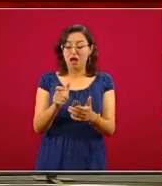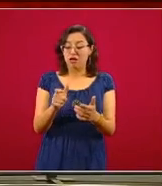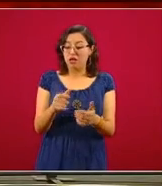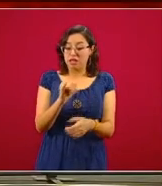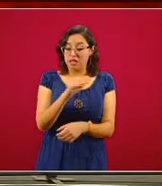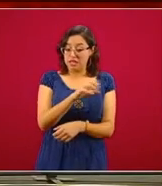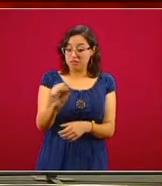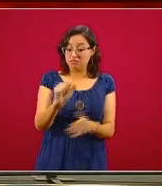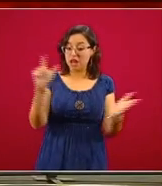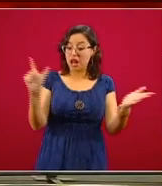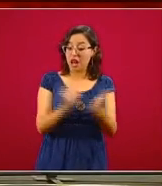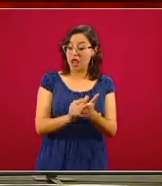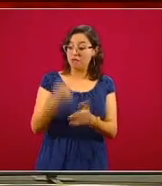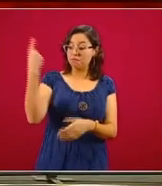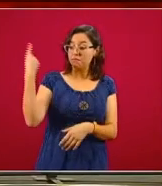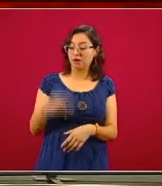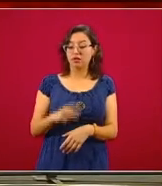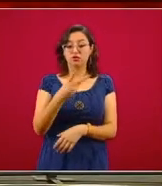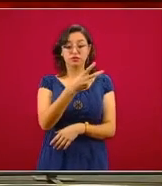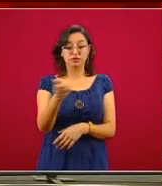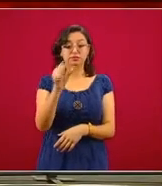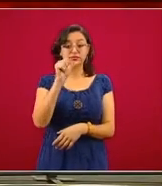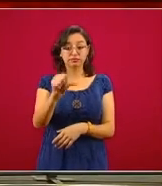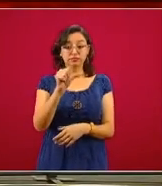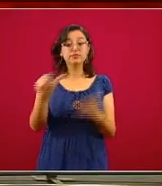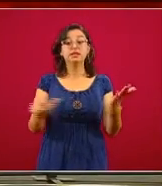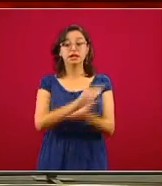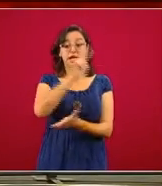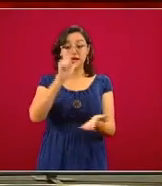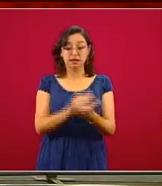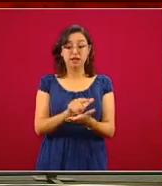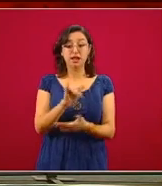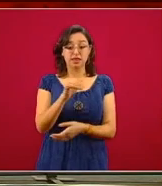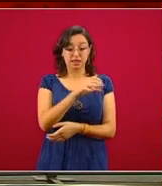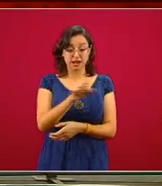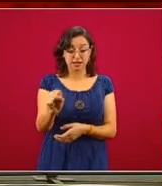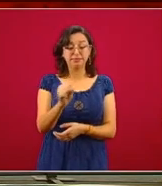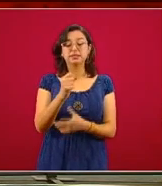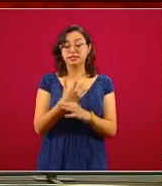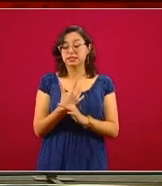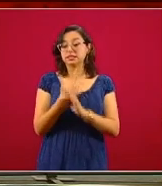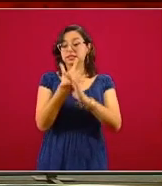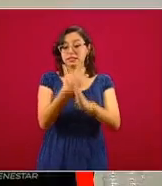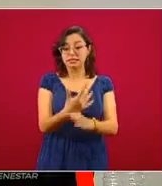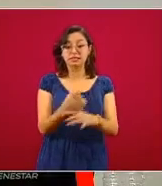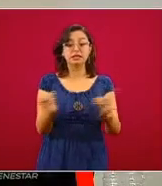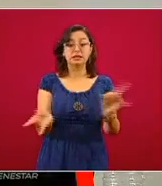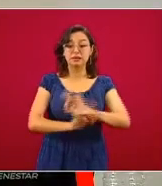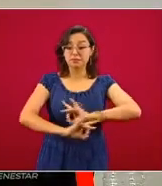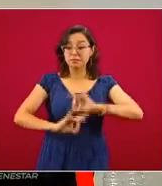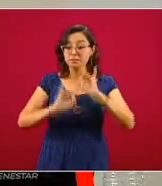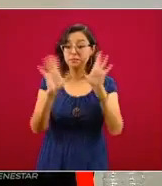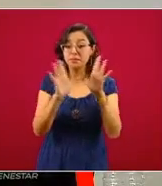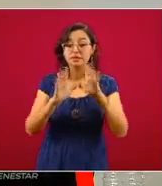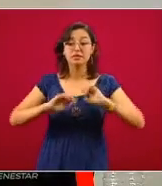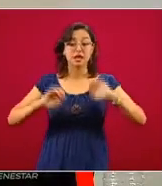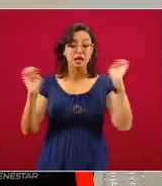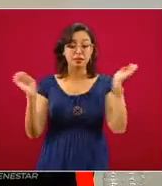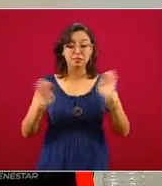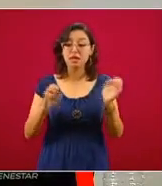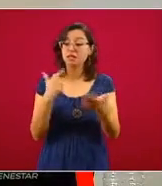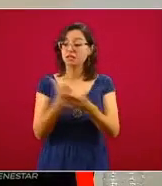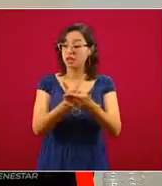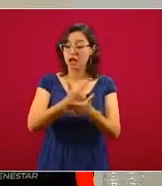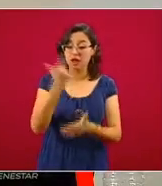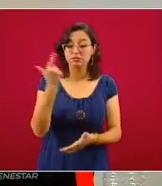legal, we have the legal obligation, we have a law. And when we have an emergency situation,